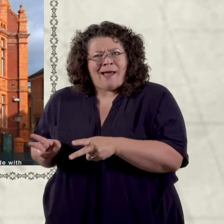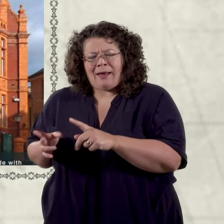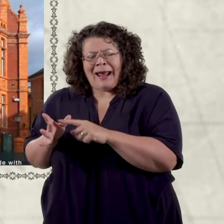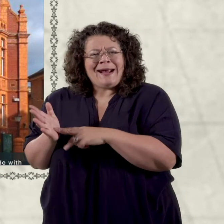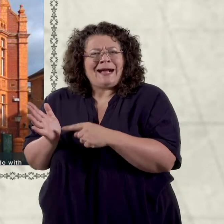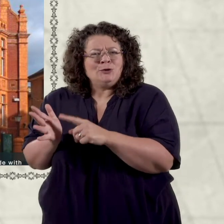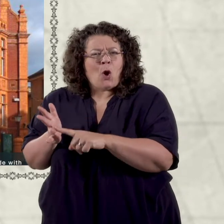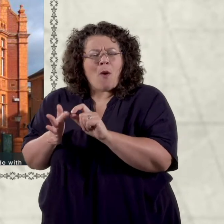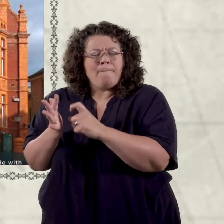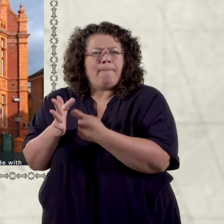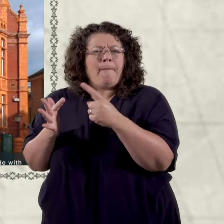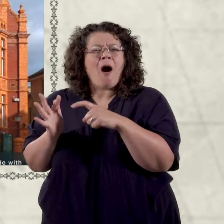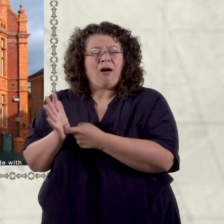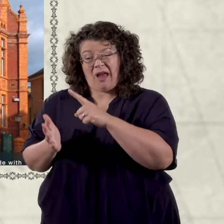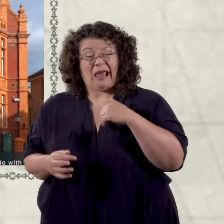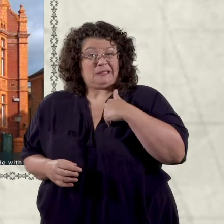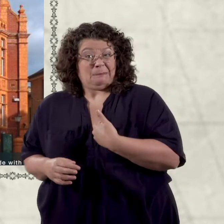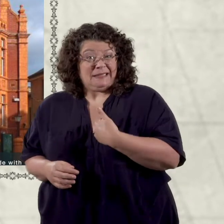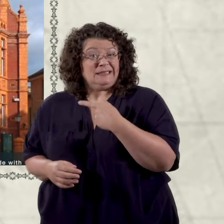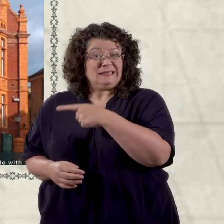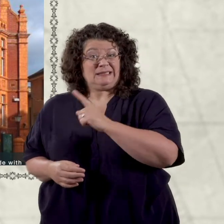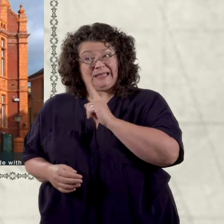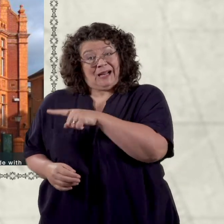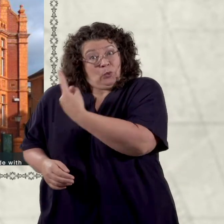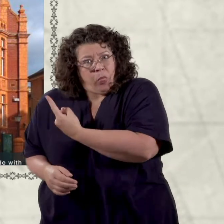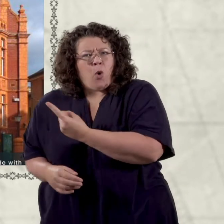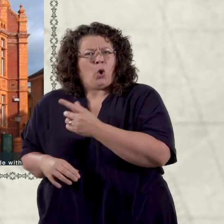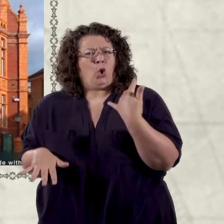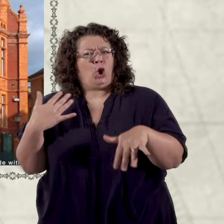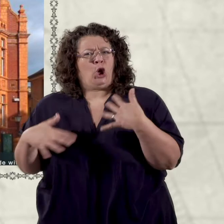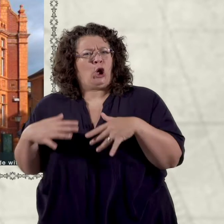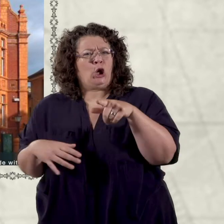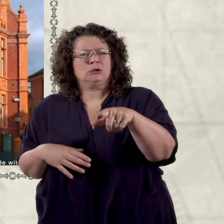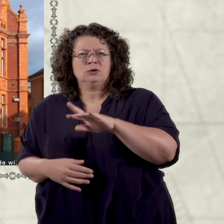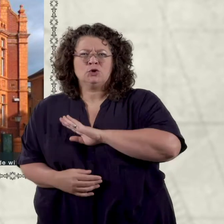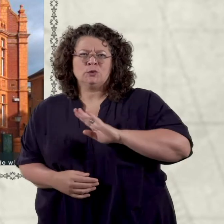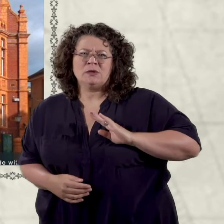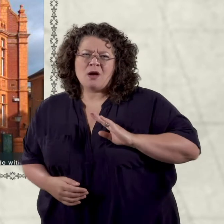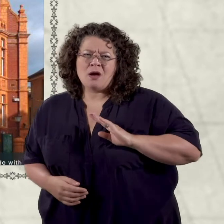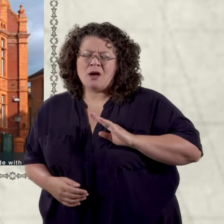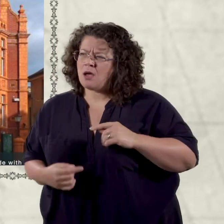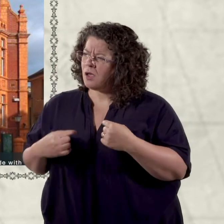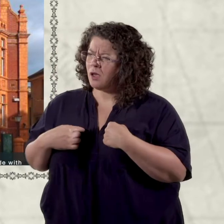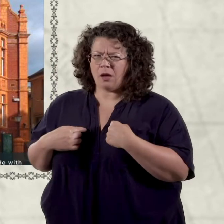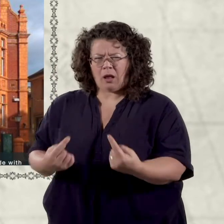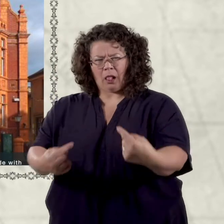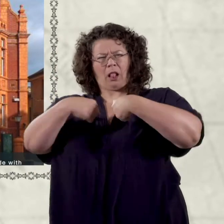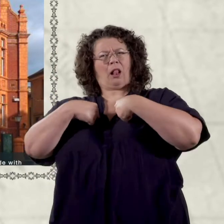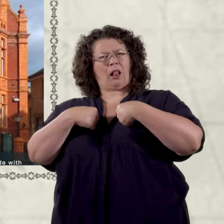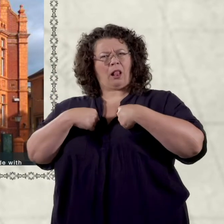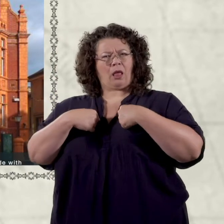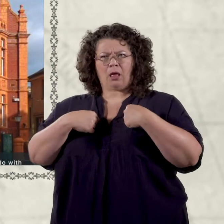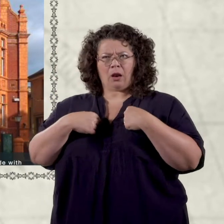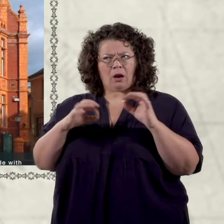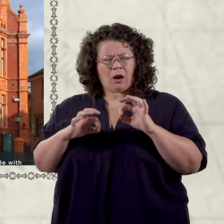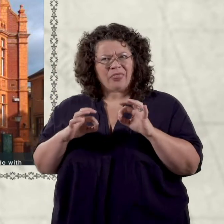Parker admitted on his deathbed that he is the one that injured Donald Black. I was convicted of